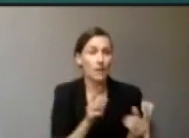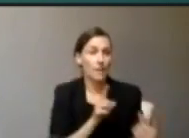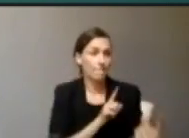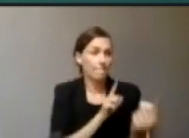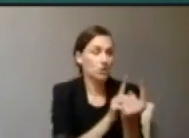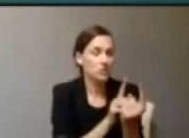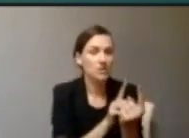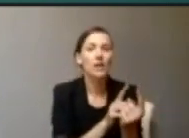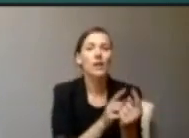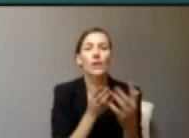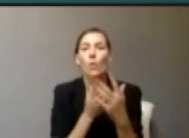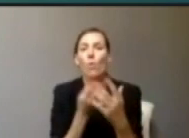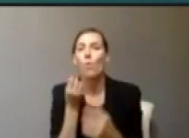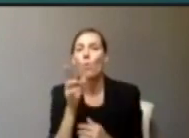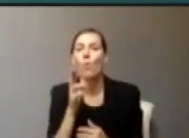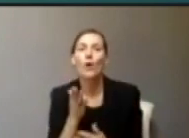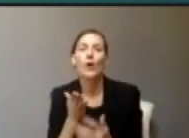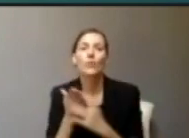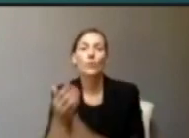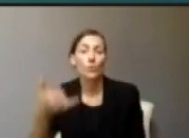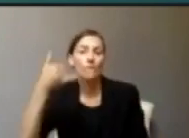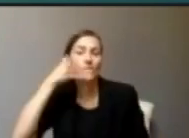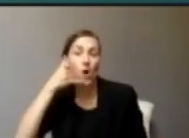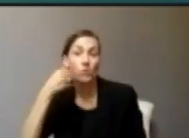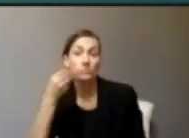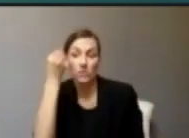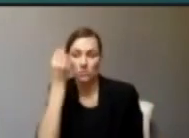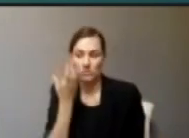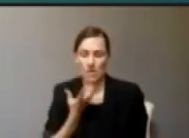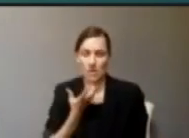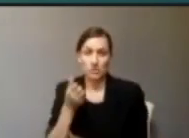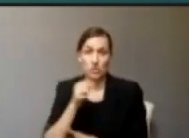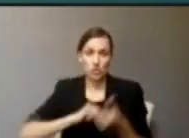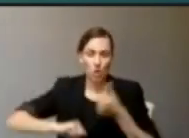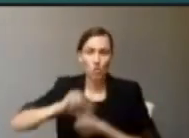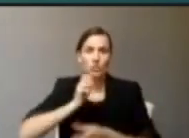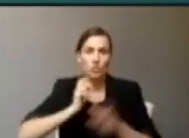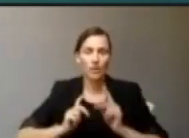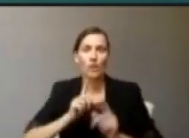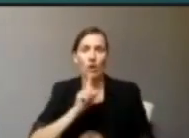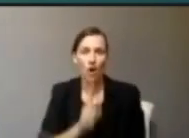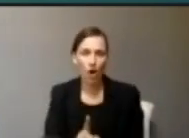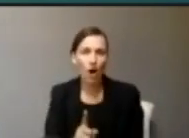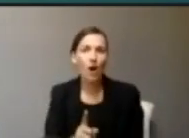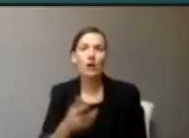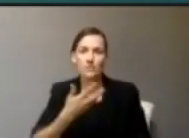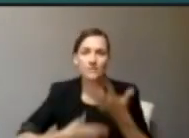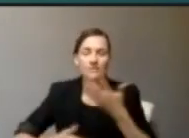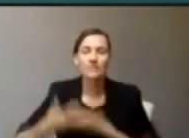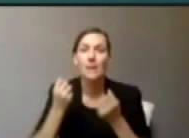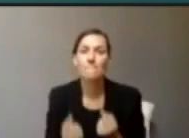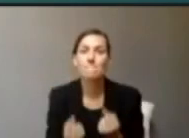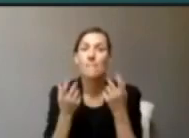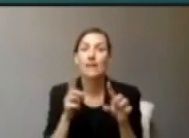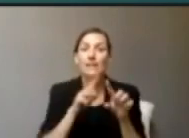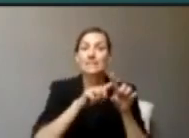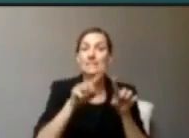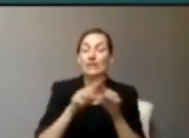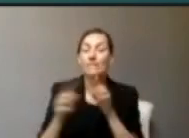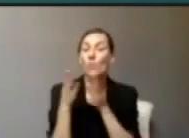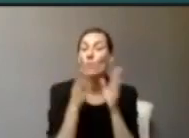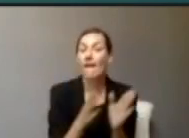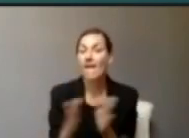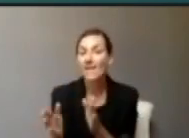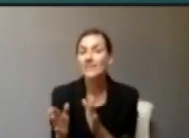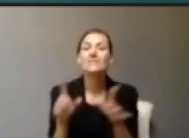that are through a mobile device. So what this is telling us is that social individuals are social on a number of different platforms. It also